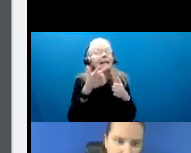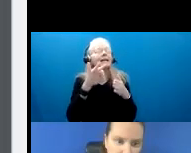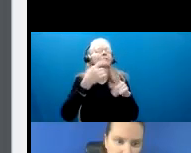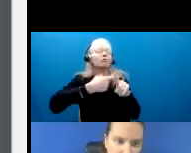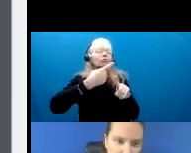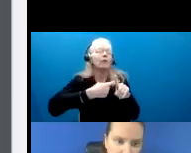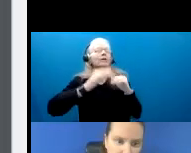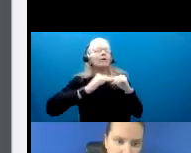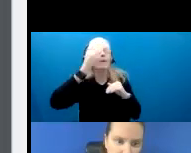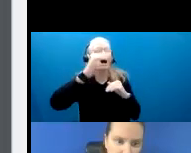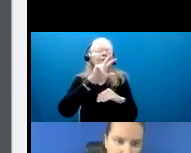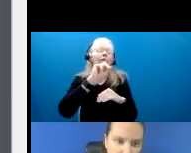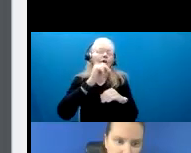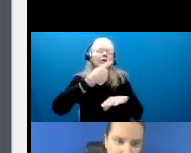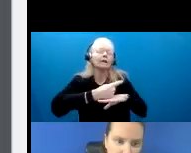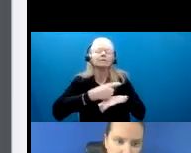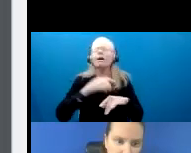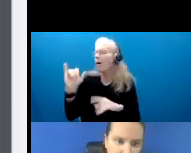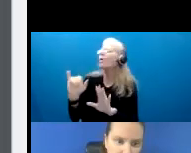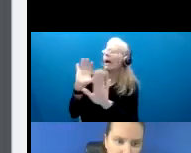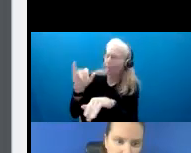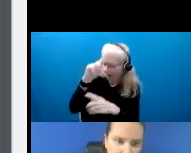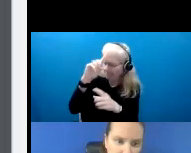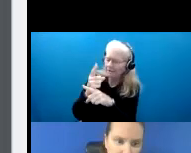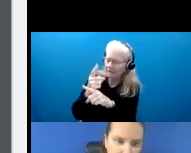Short-term, if it's a short-term rental, then they hit